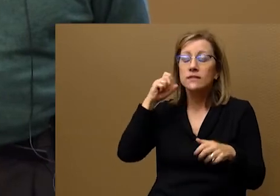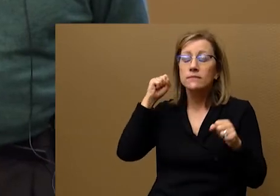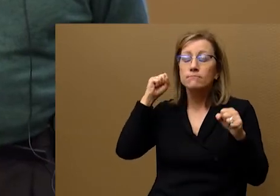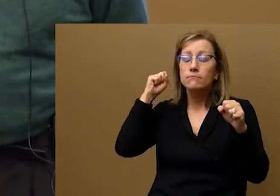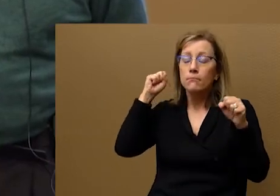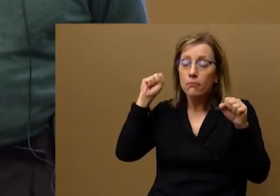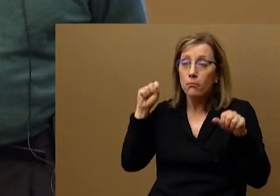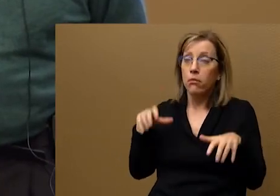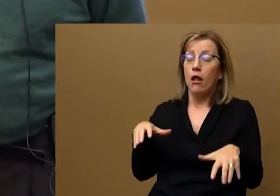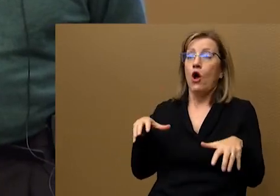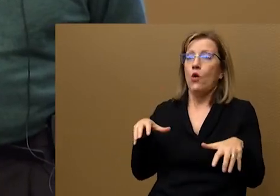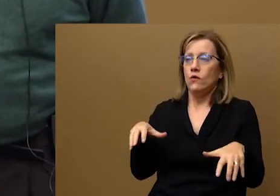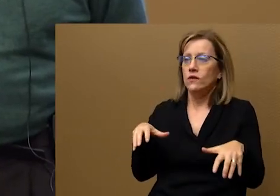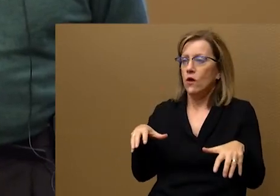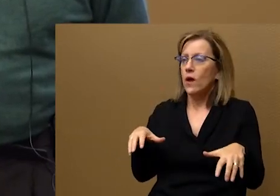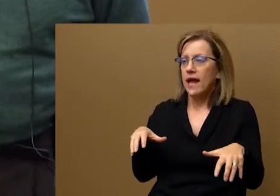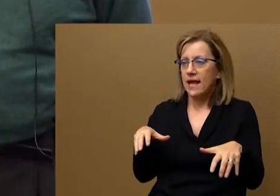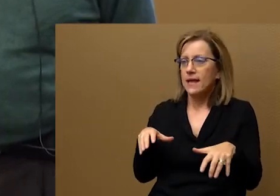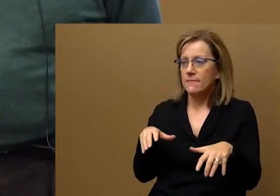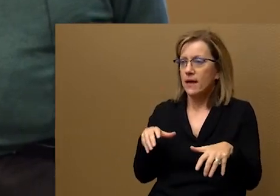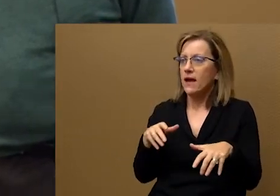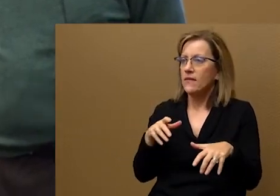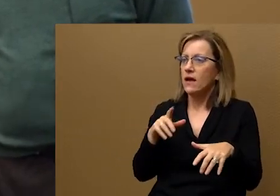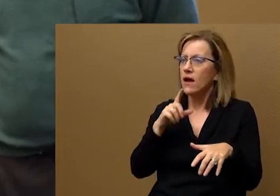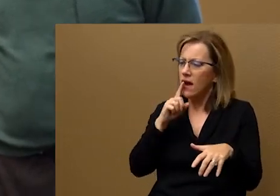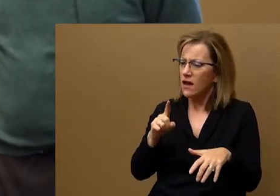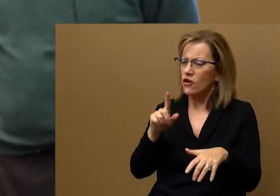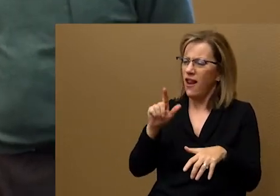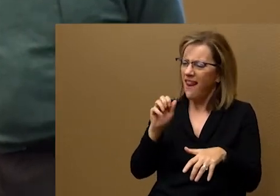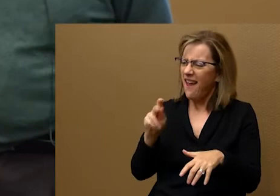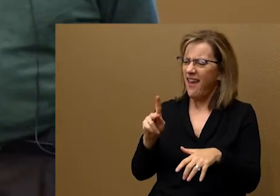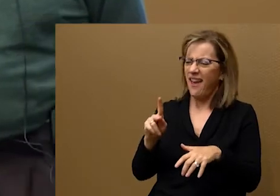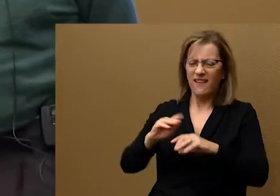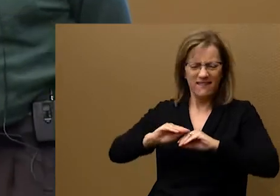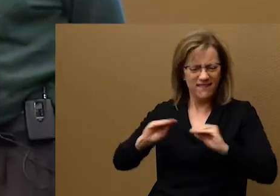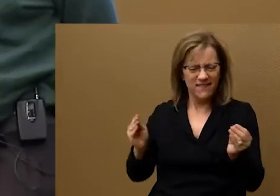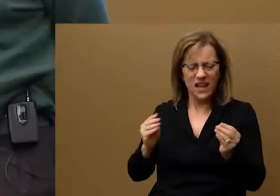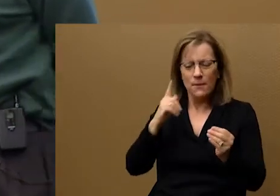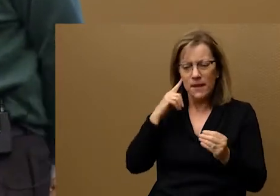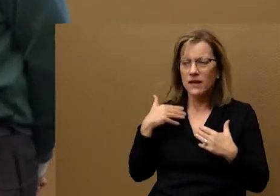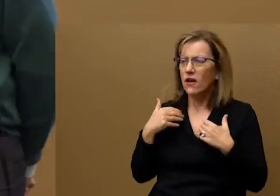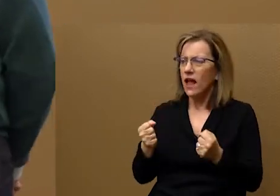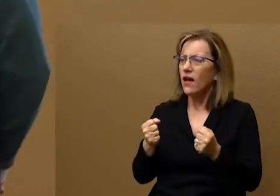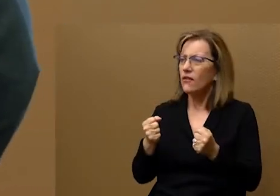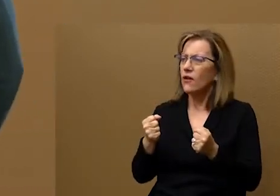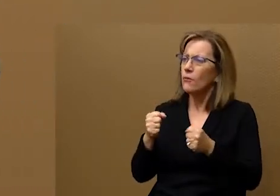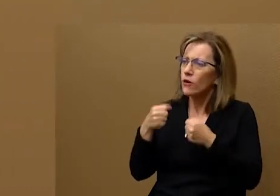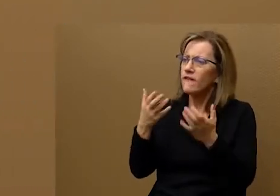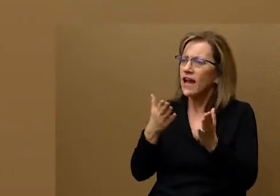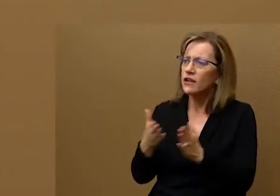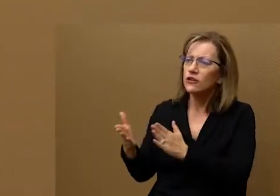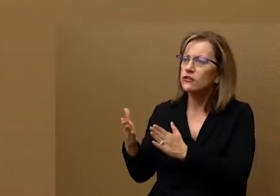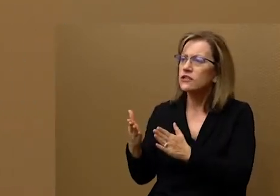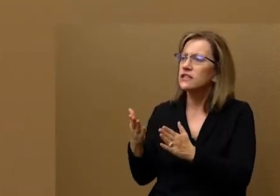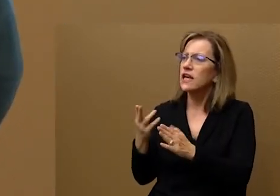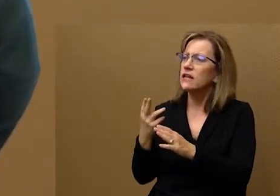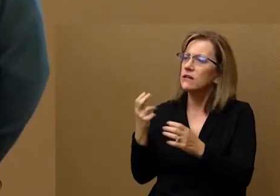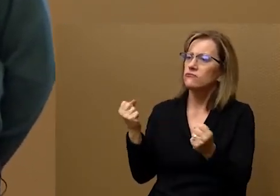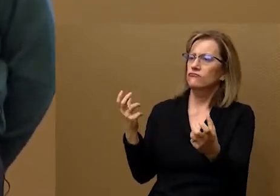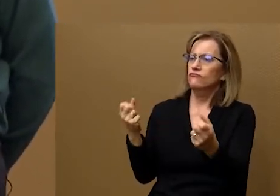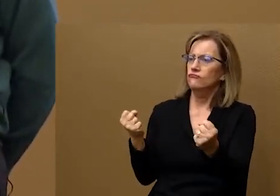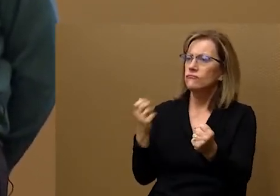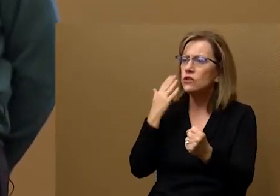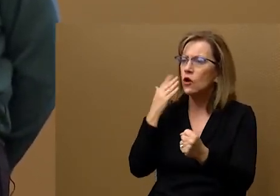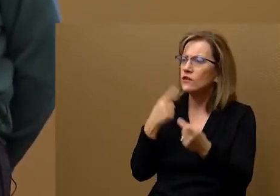blown away at the utter lack of mental health providers who speak sign language